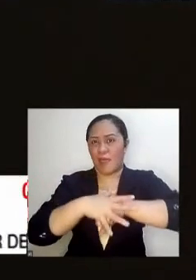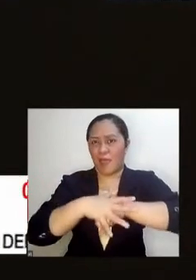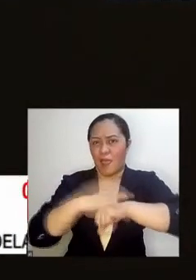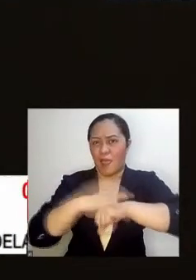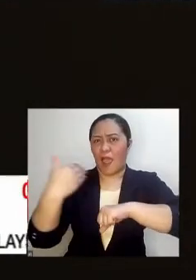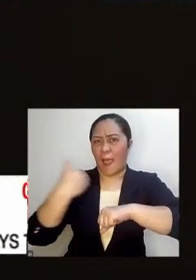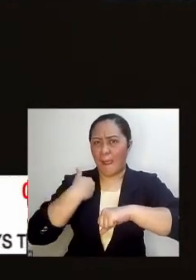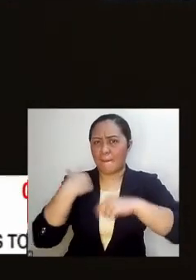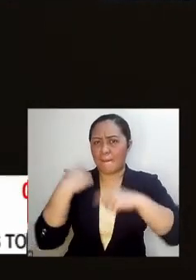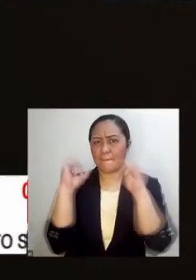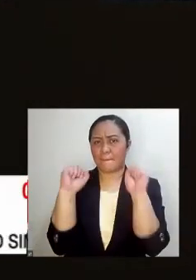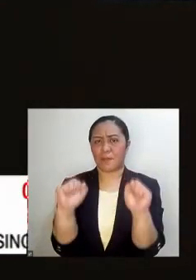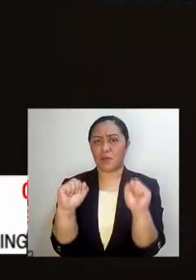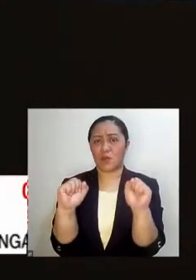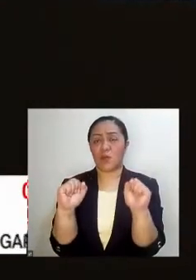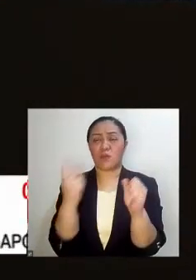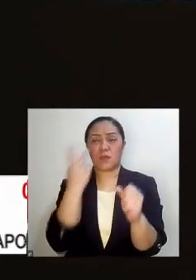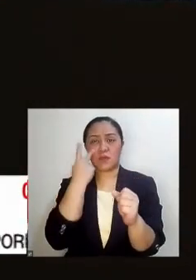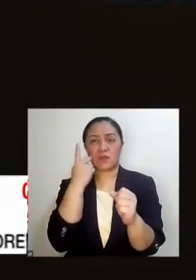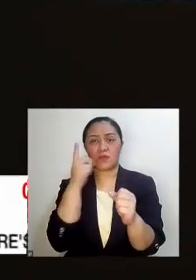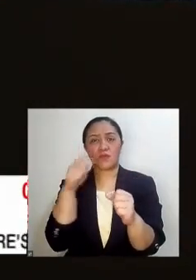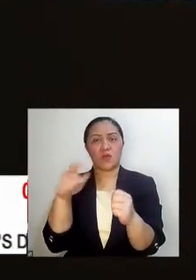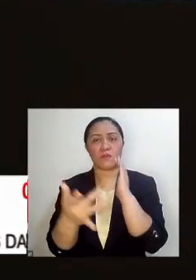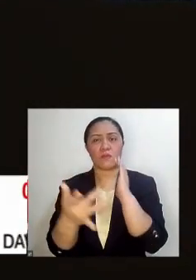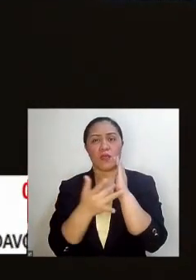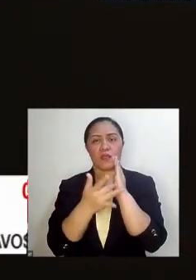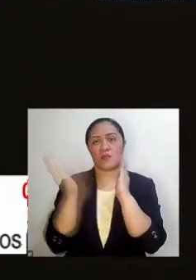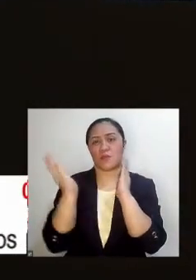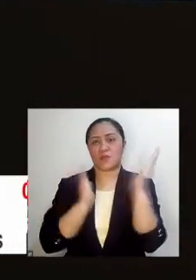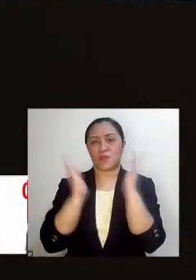more weight on the digital and services trade. And